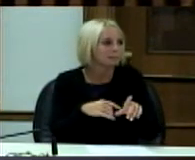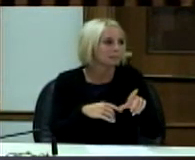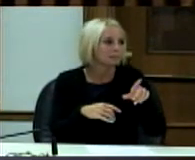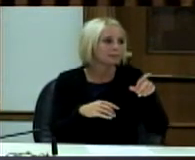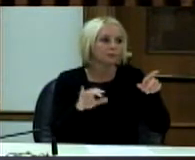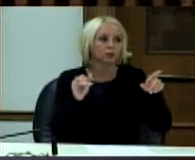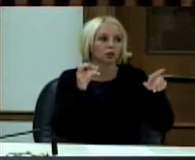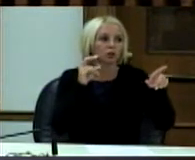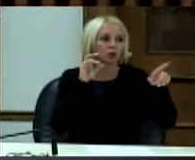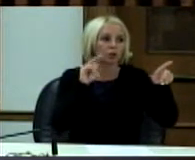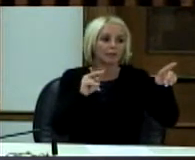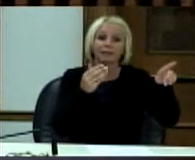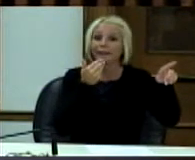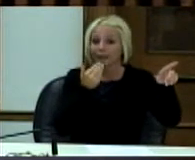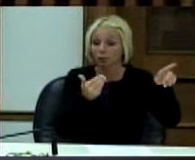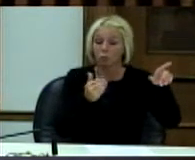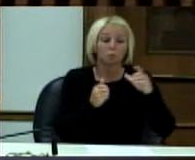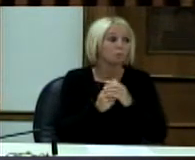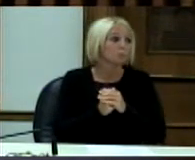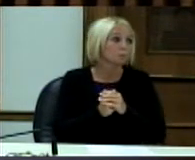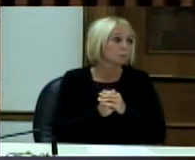Thank you, Mr. Modi.